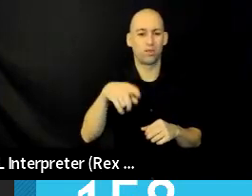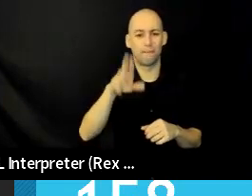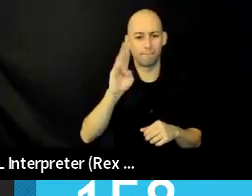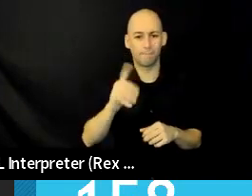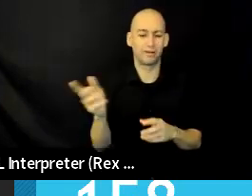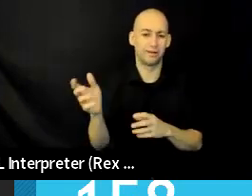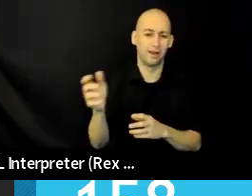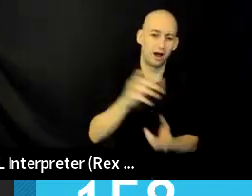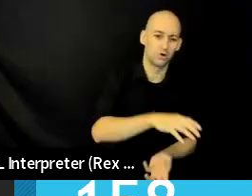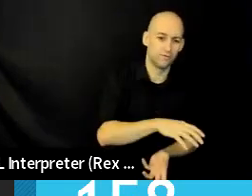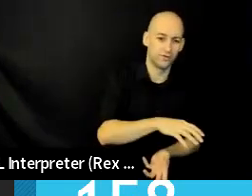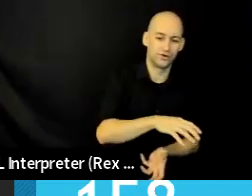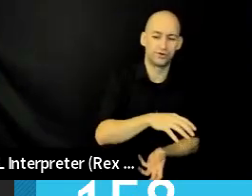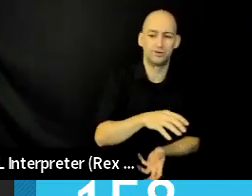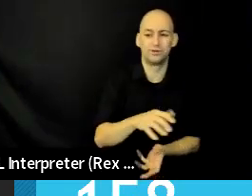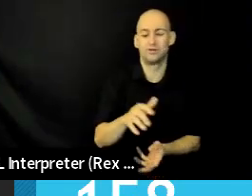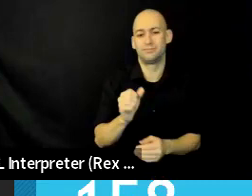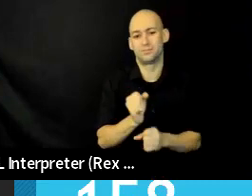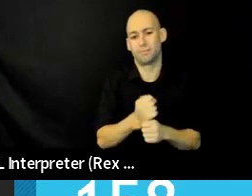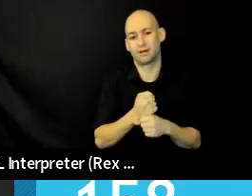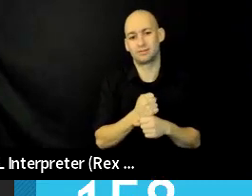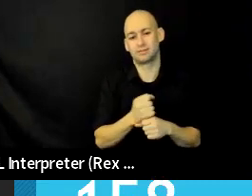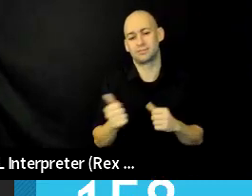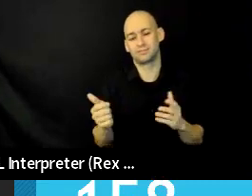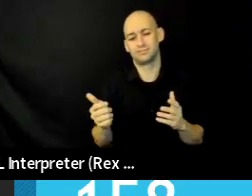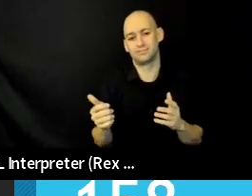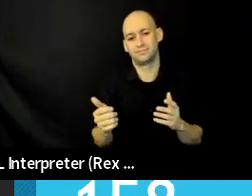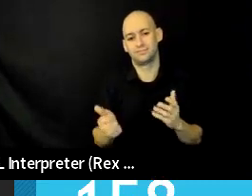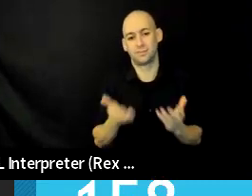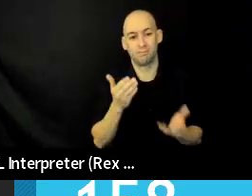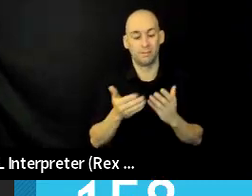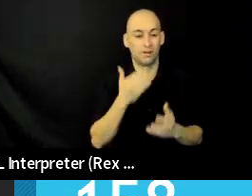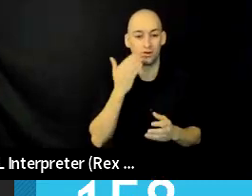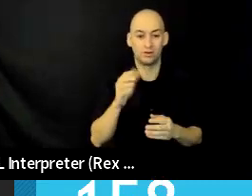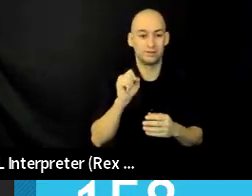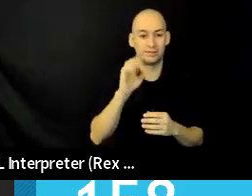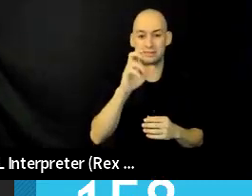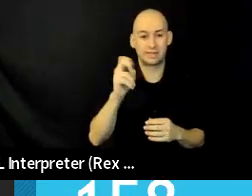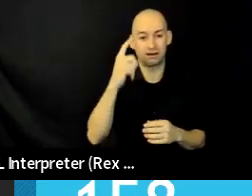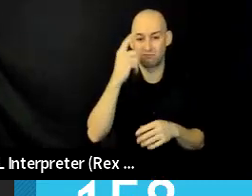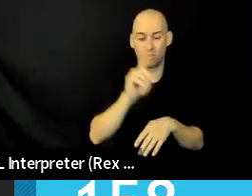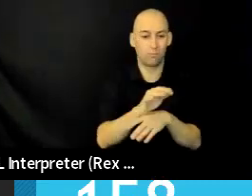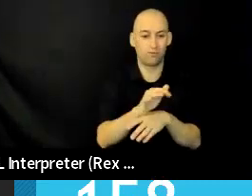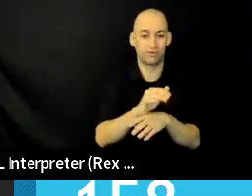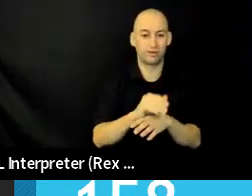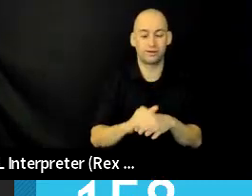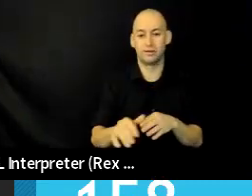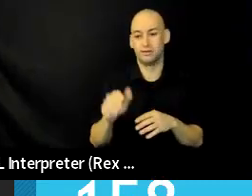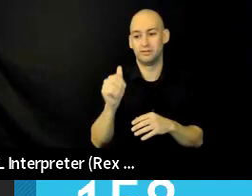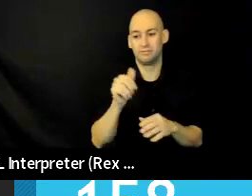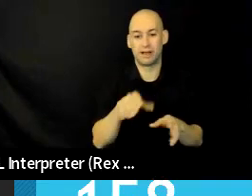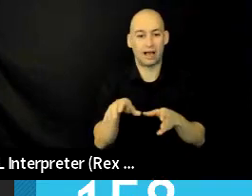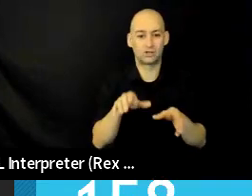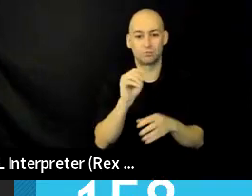over, that creates maybe a good scene for some movie, some action movie,